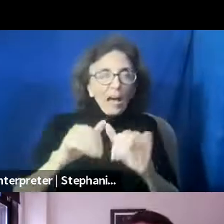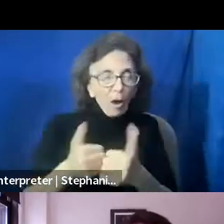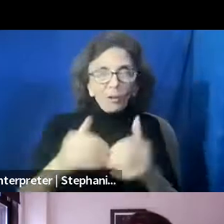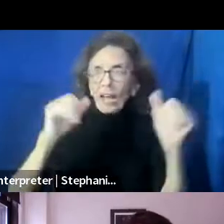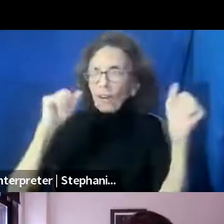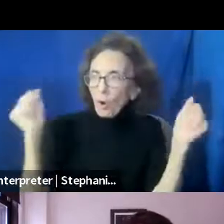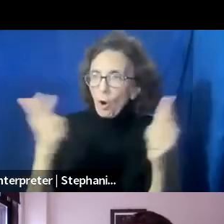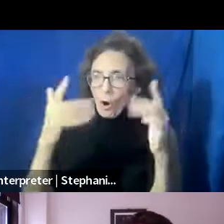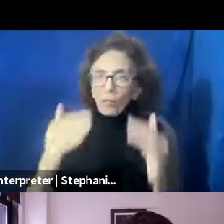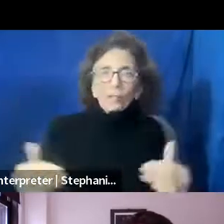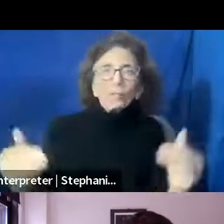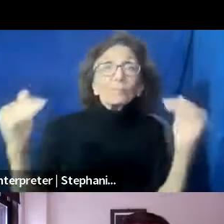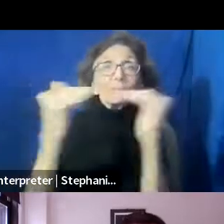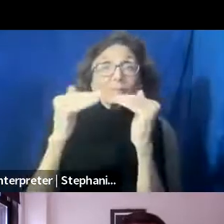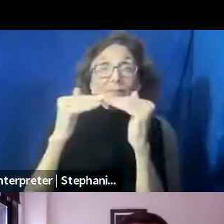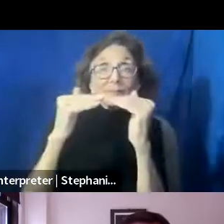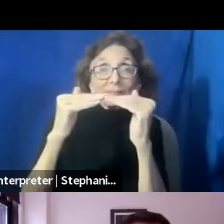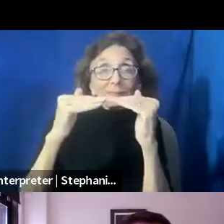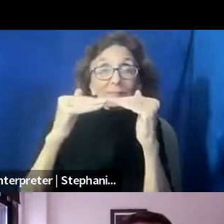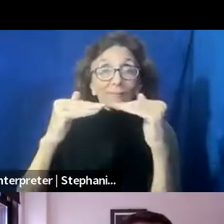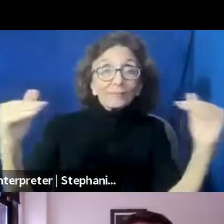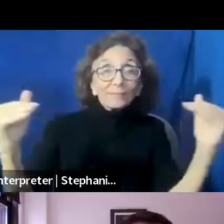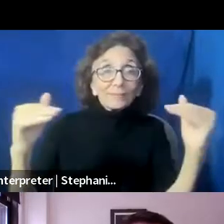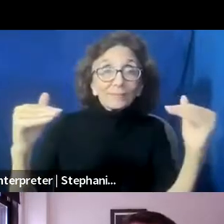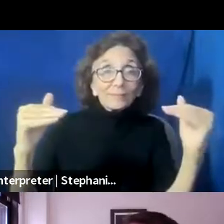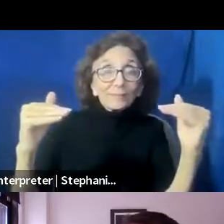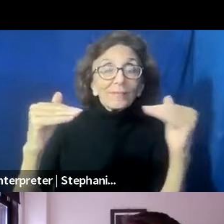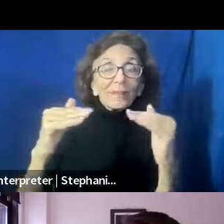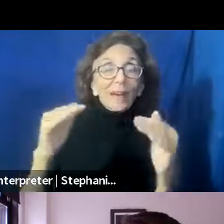the same place? And